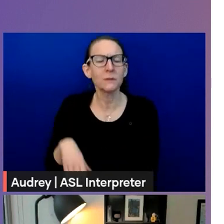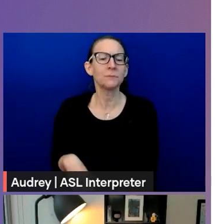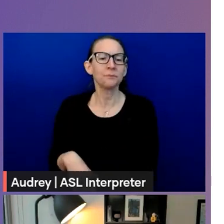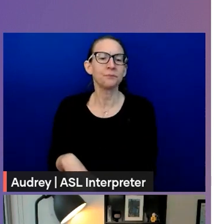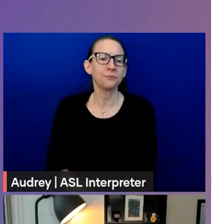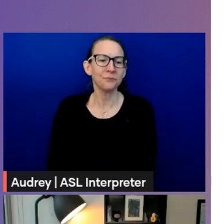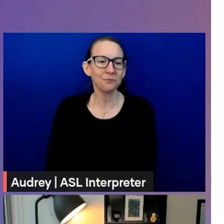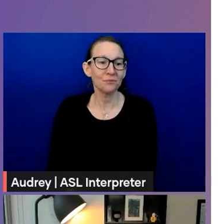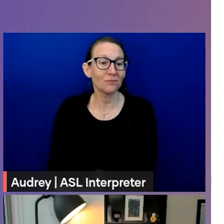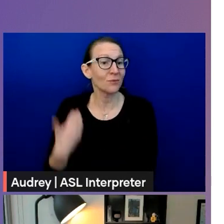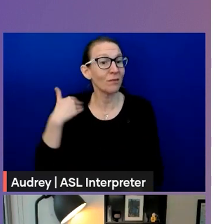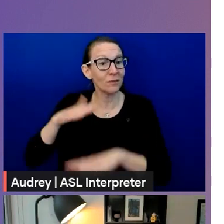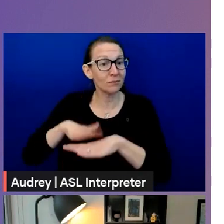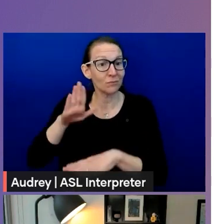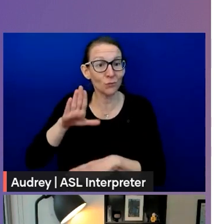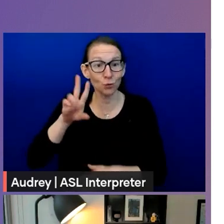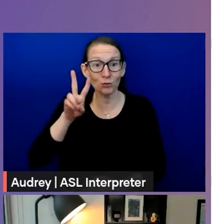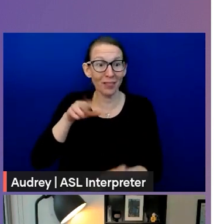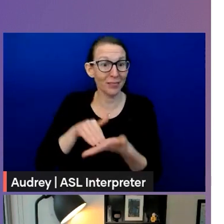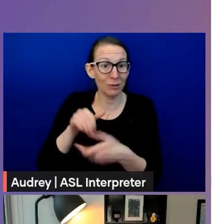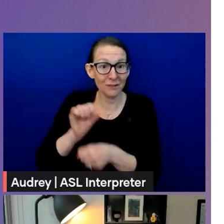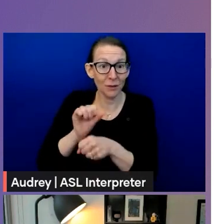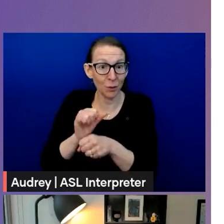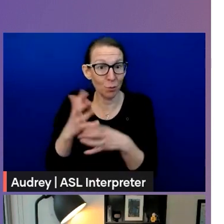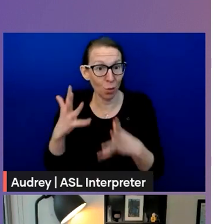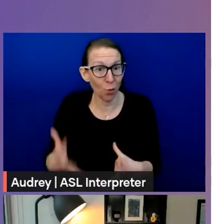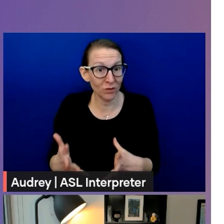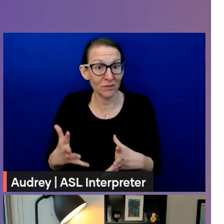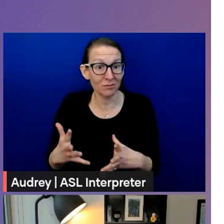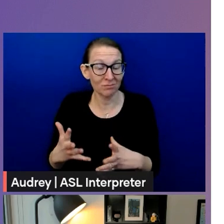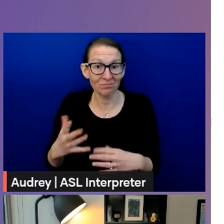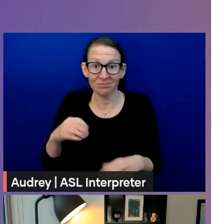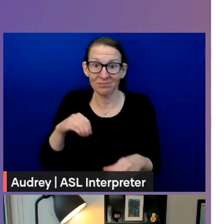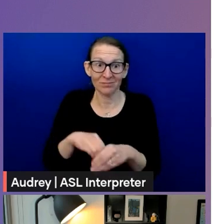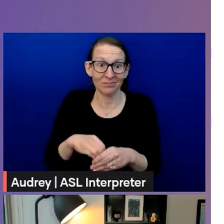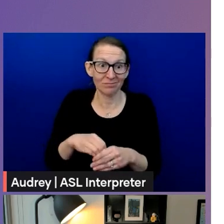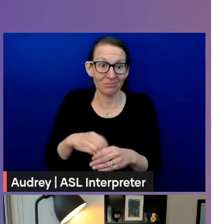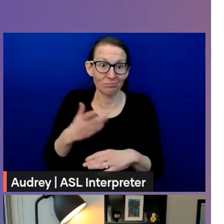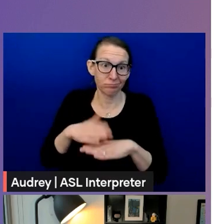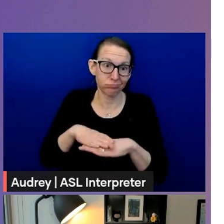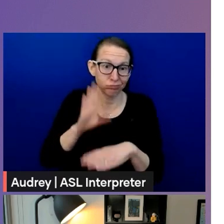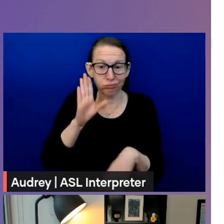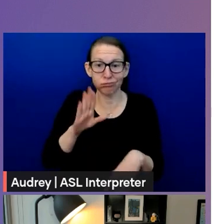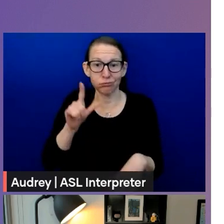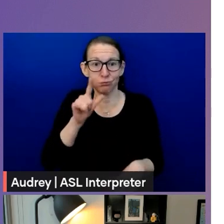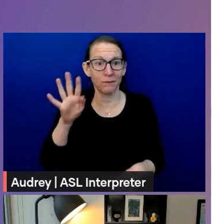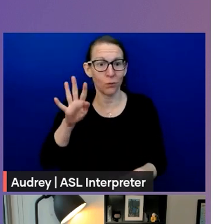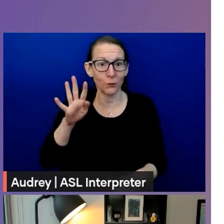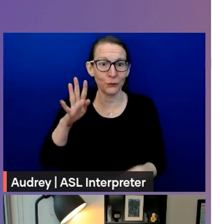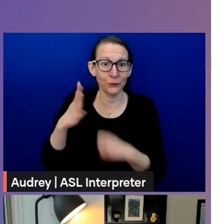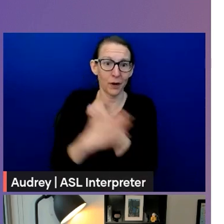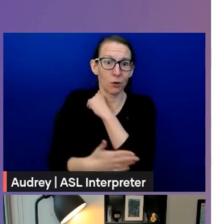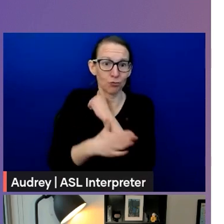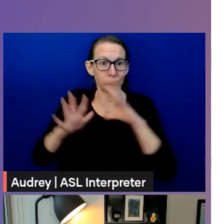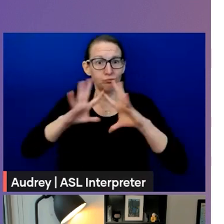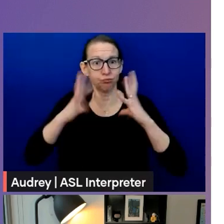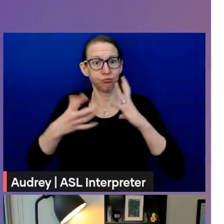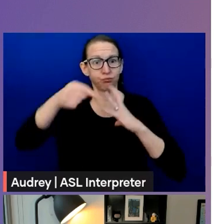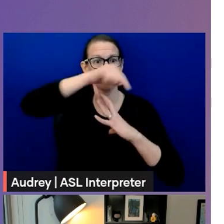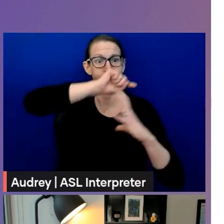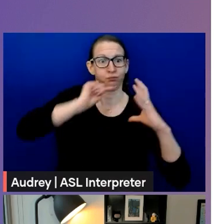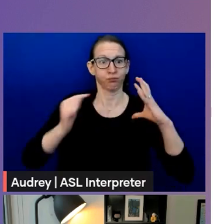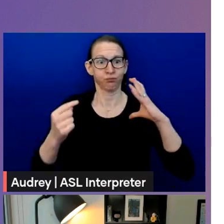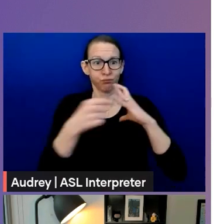and we have 2,000 plus employees that span 24 countries around the world. We have, as I mentioned in the previous slide,